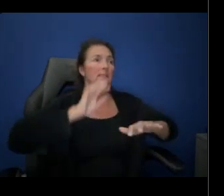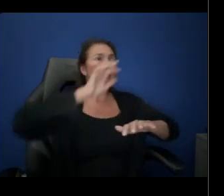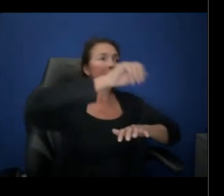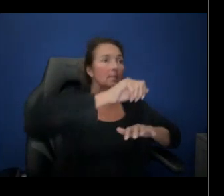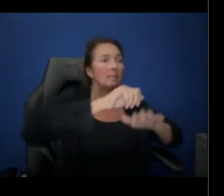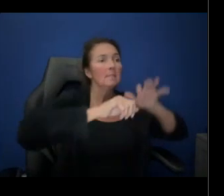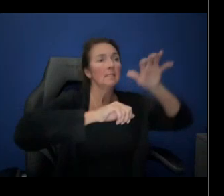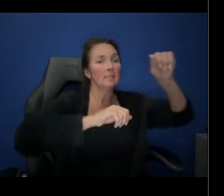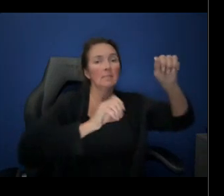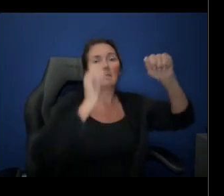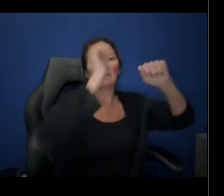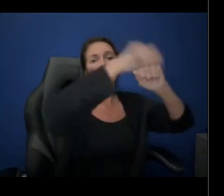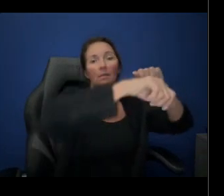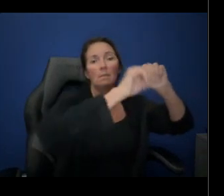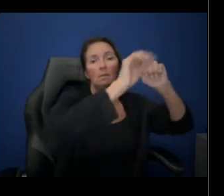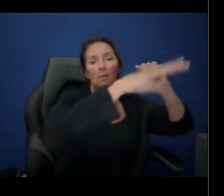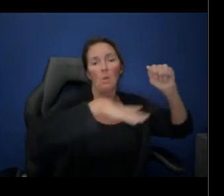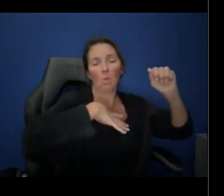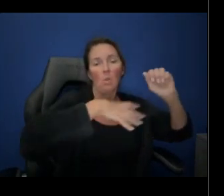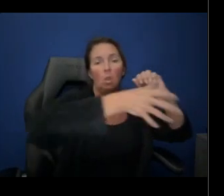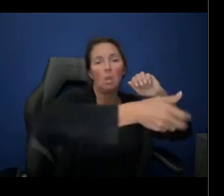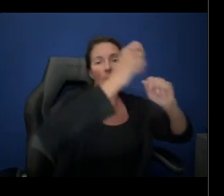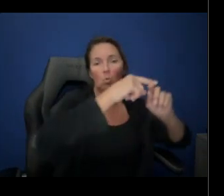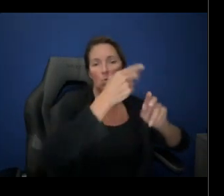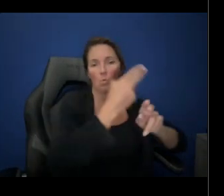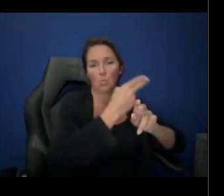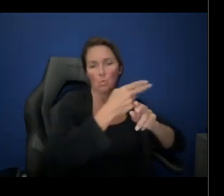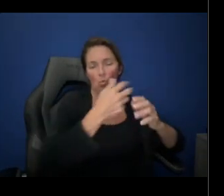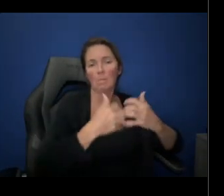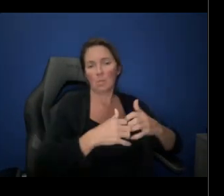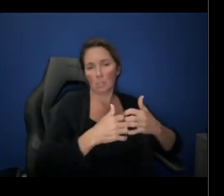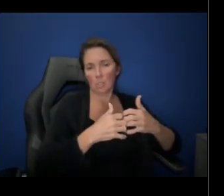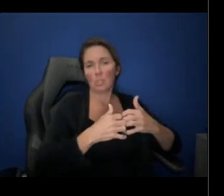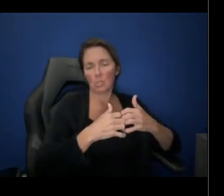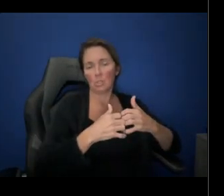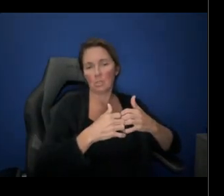approach and pull up close to use the machine.